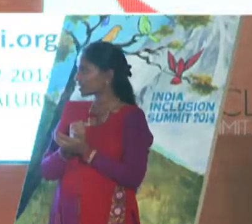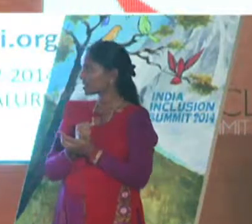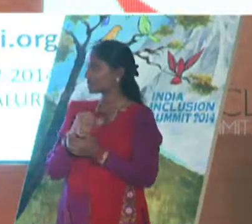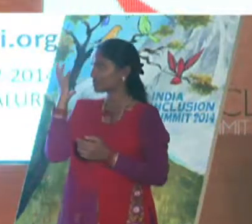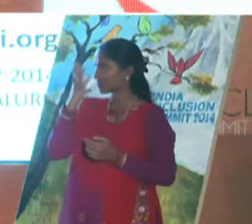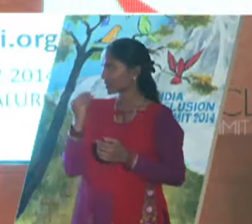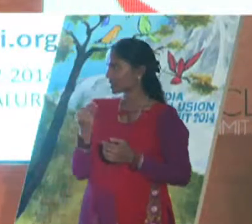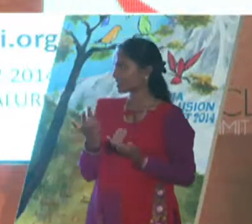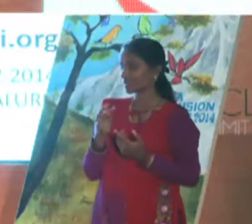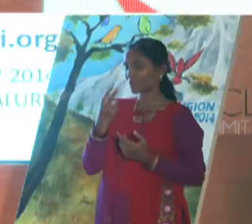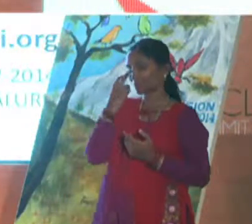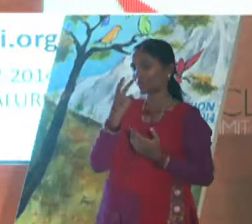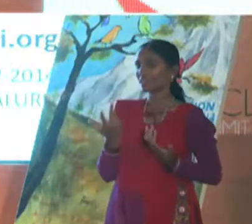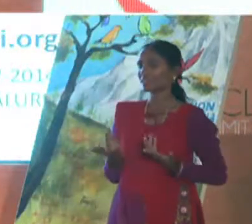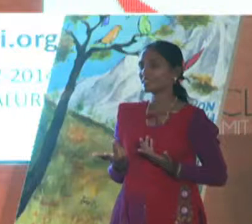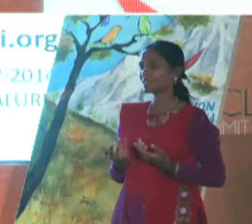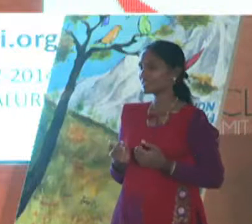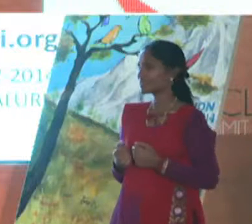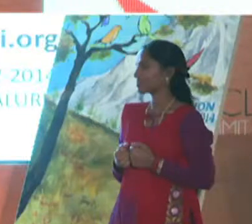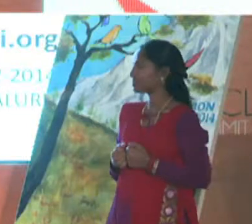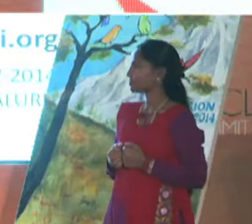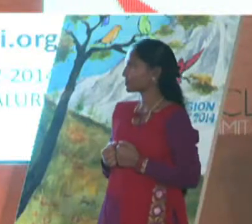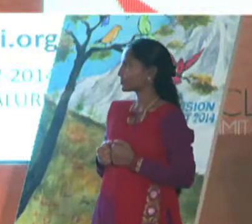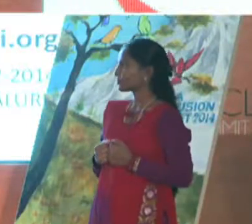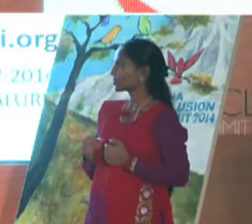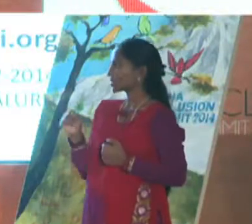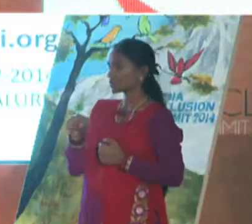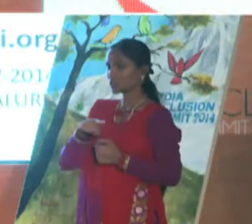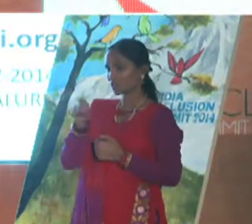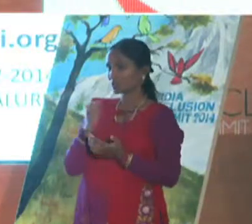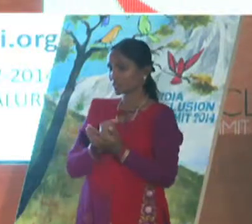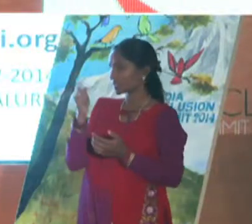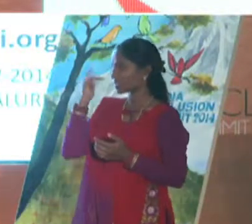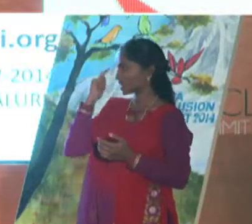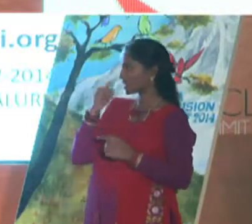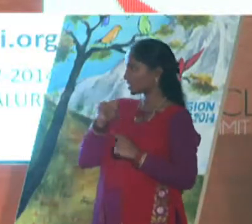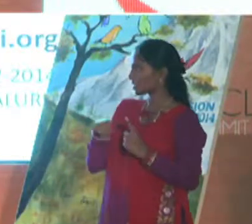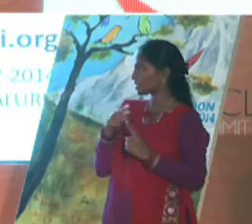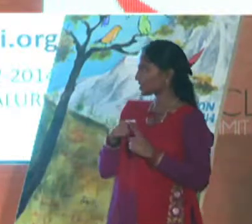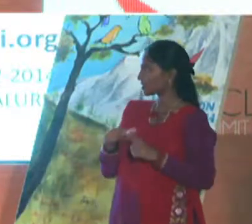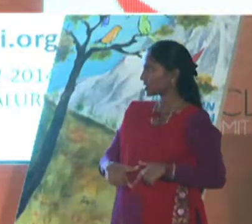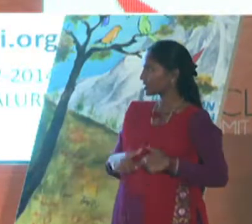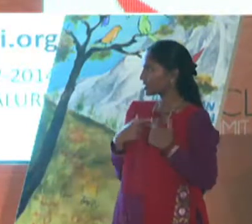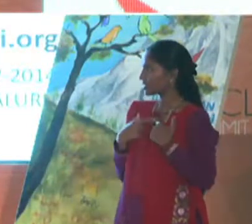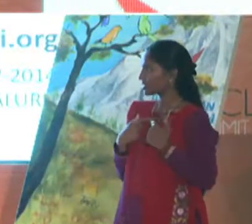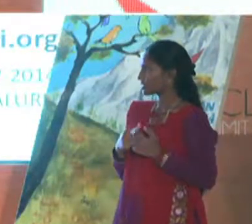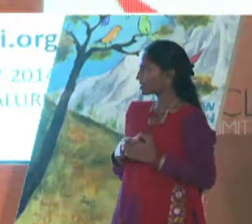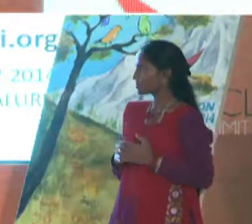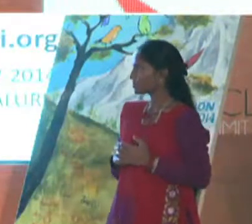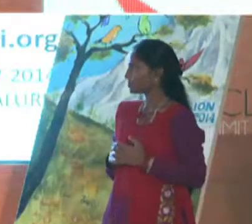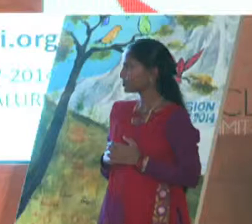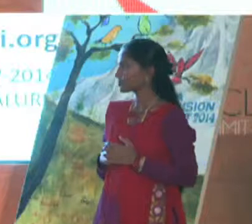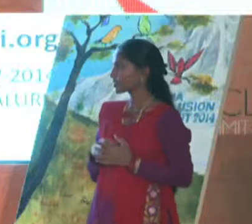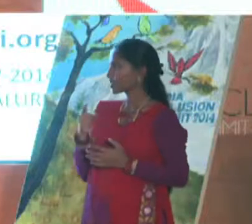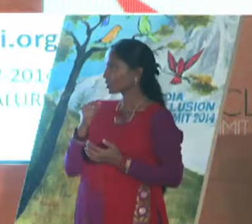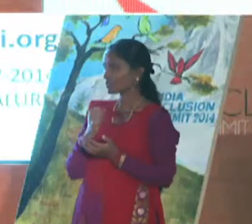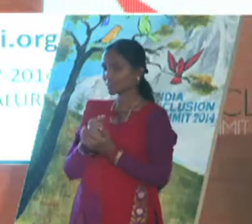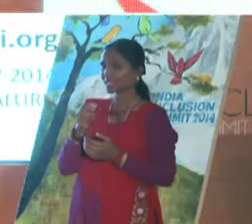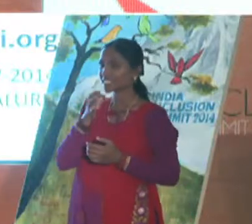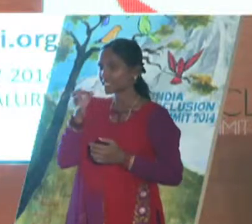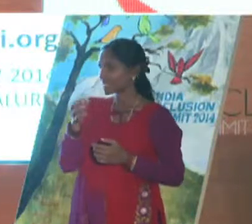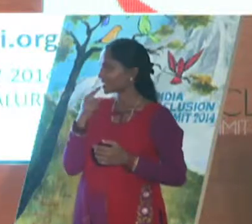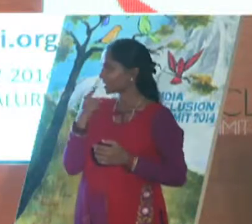beauty of blindness. So if you think about your sighted life and you say, well, what